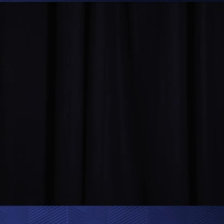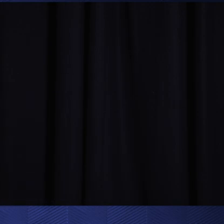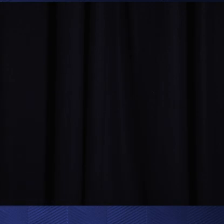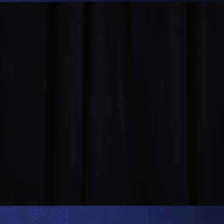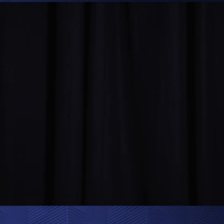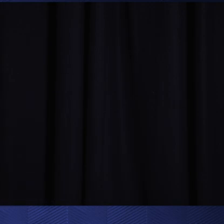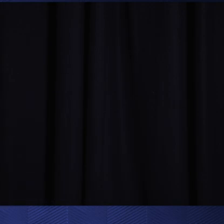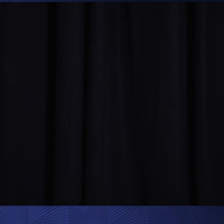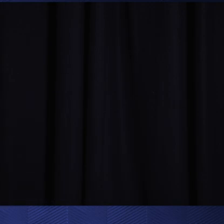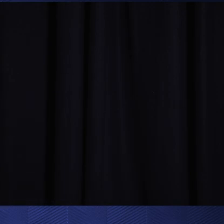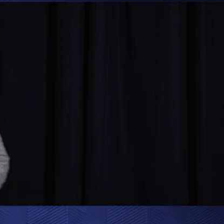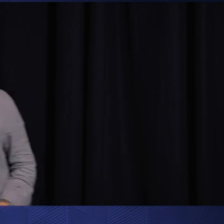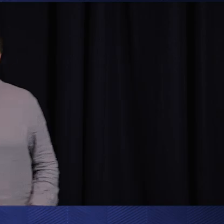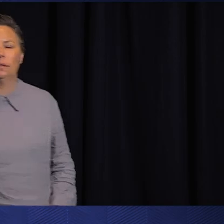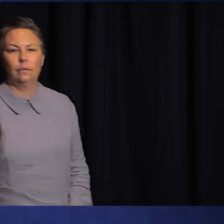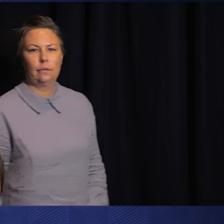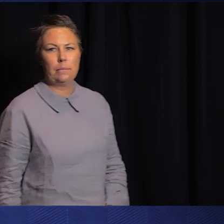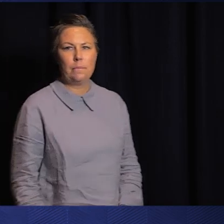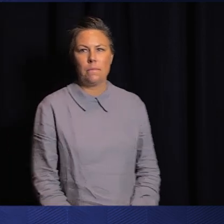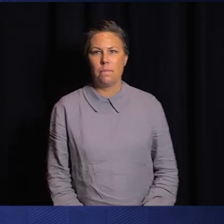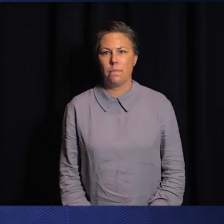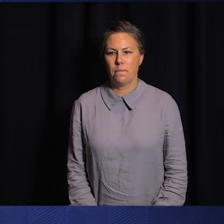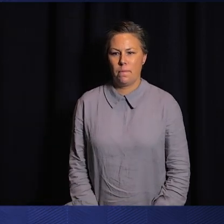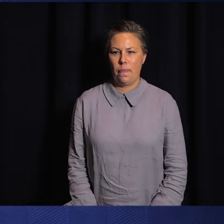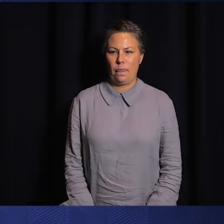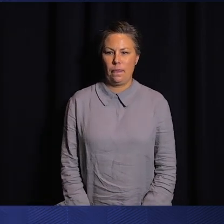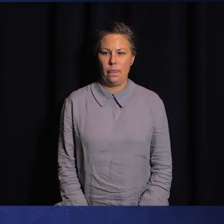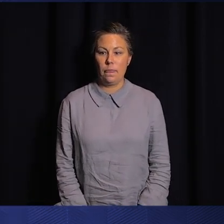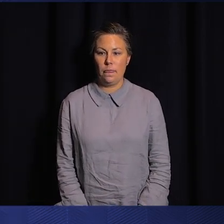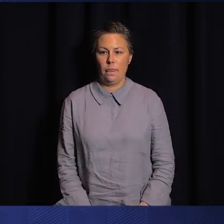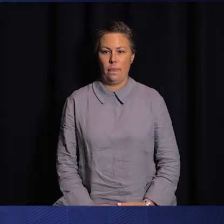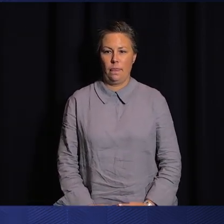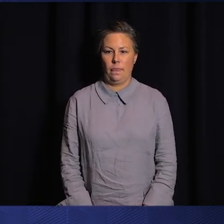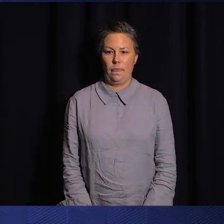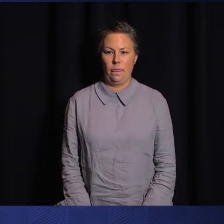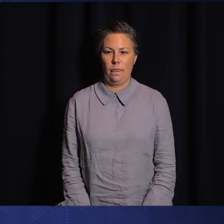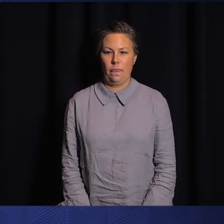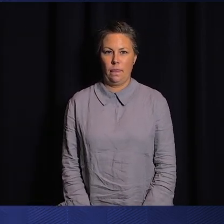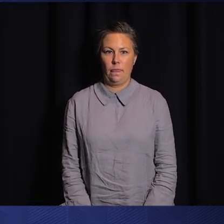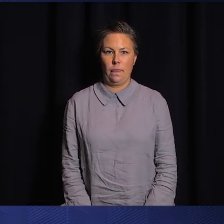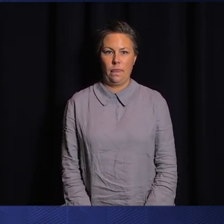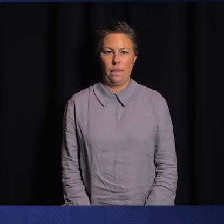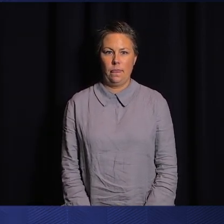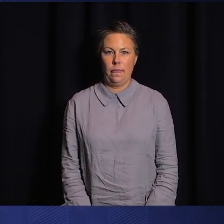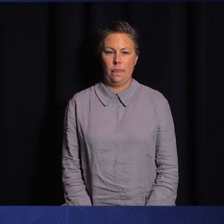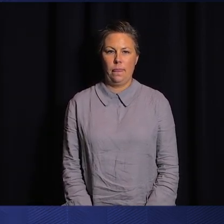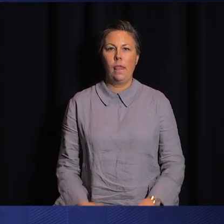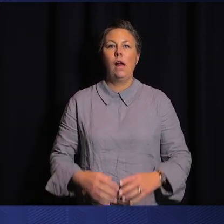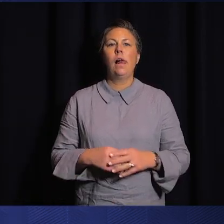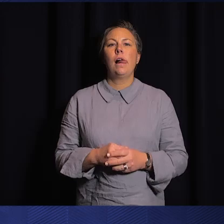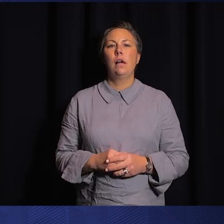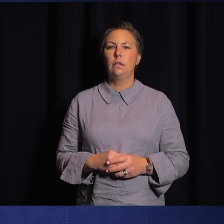Thank you so much for that overview of the innovative strategy and action plan adopted by the government of